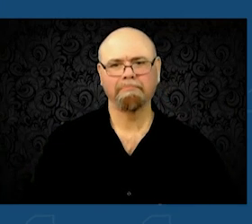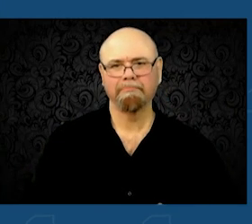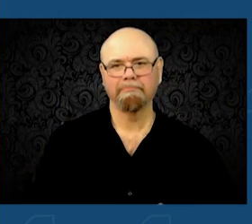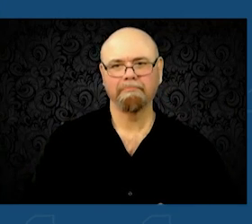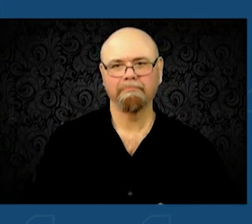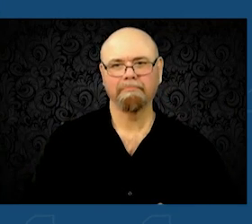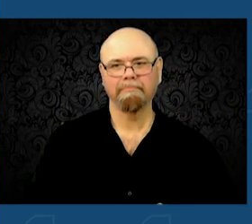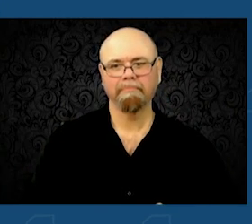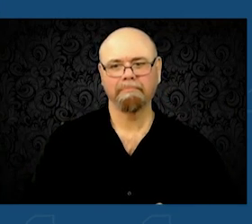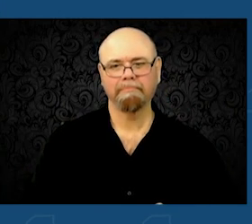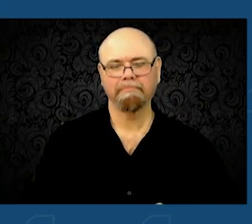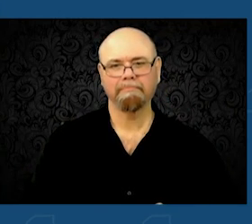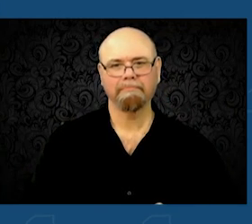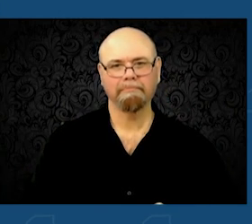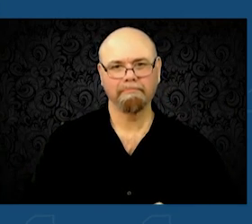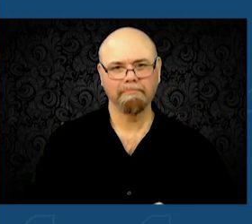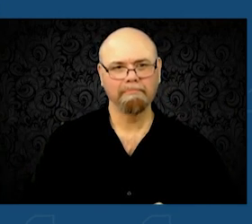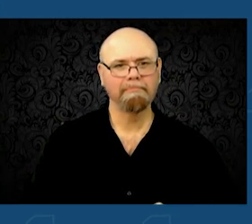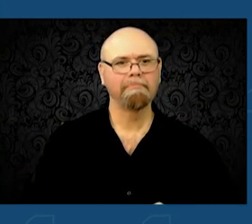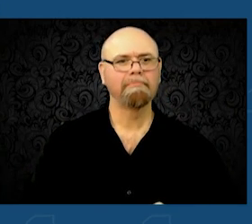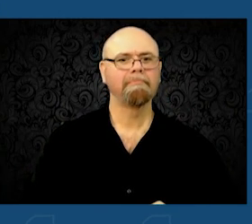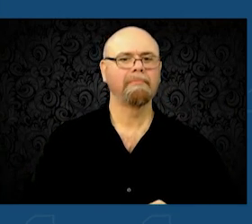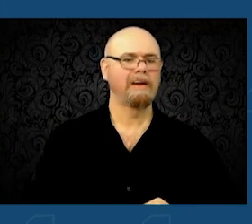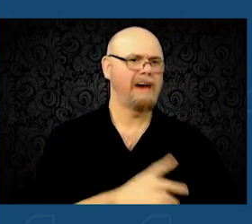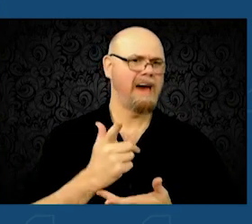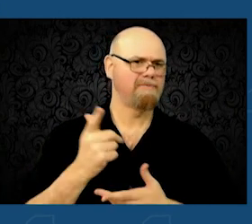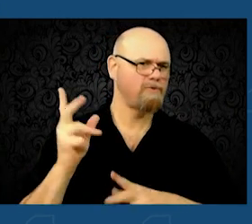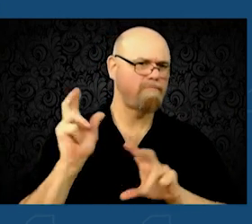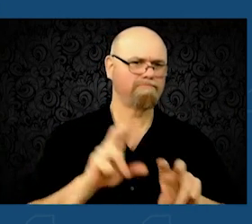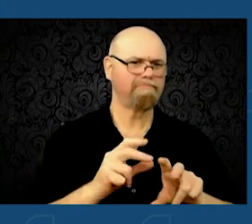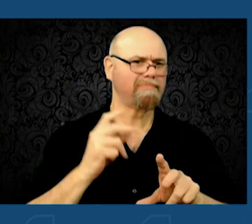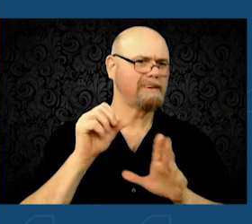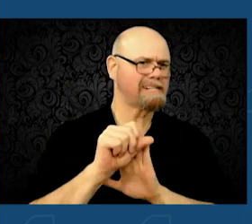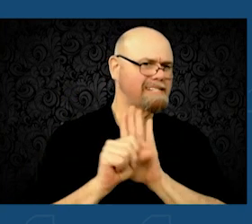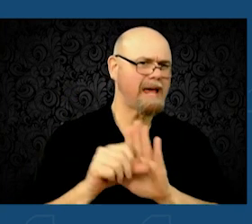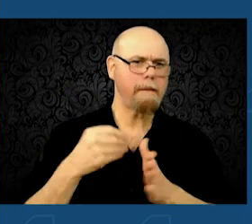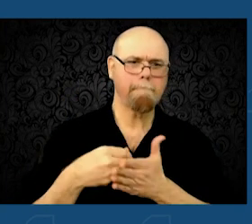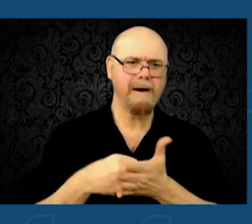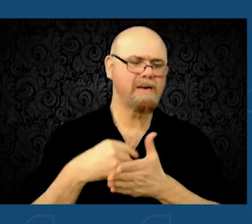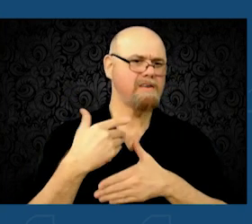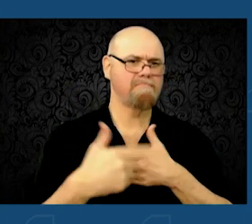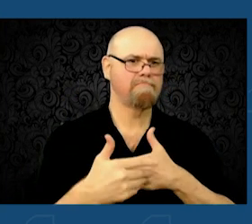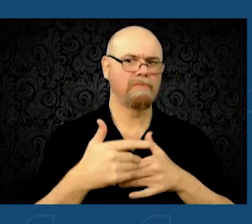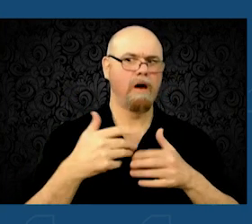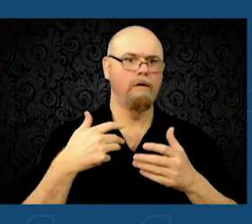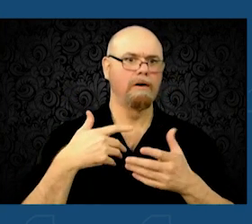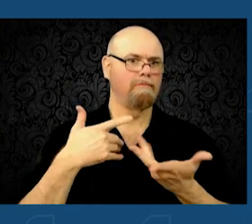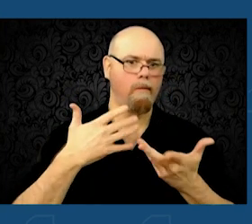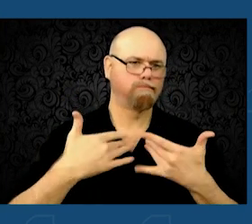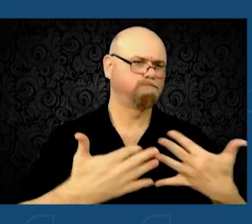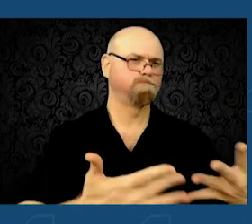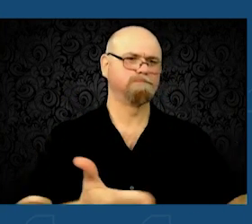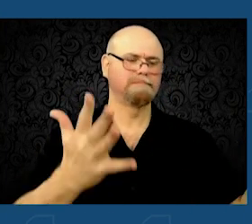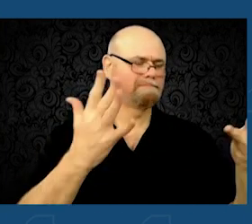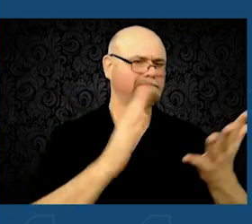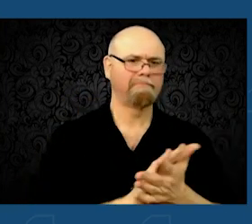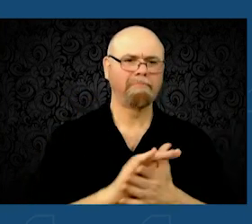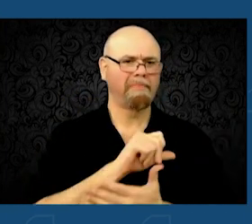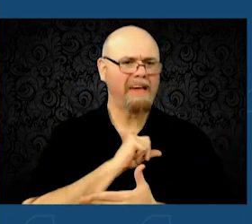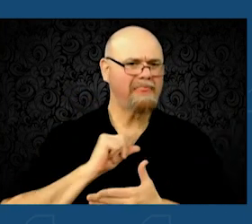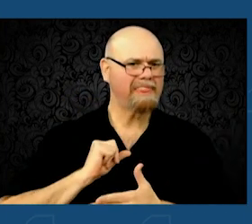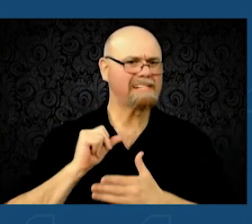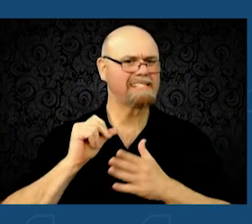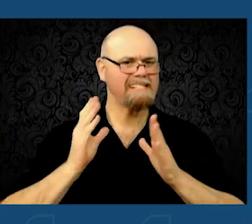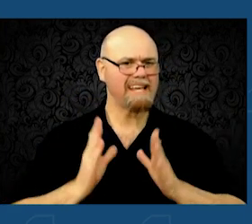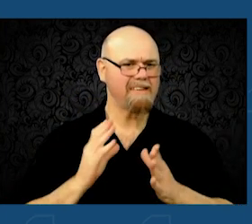John helped to prime the pump with state money, and that pump kept moving, and it started flowing. The Senate got on board, the governor got